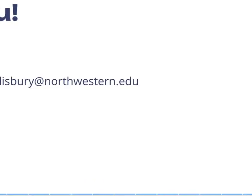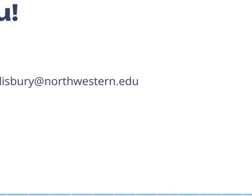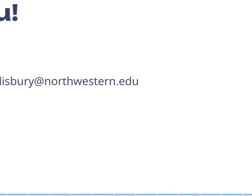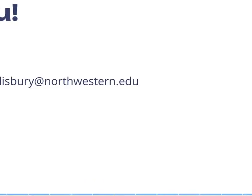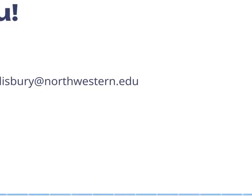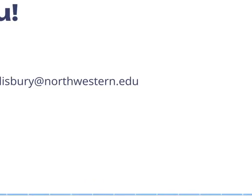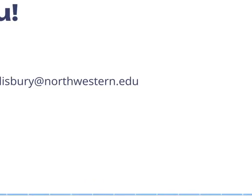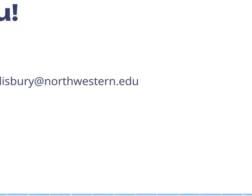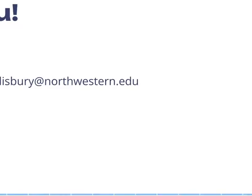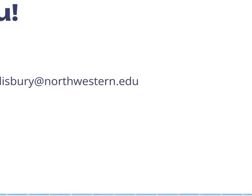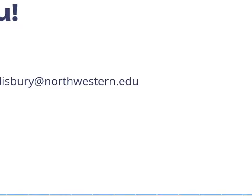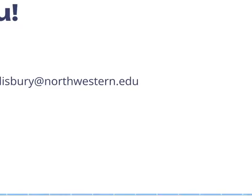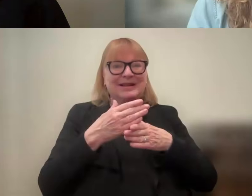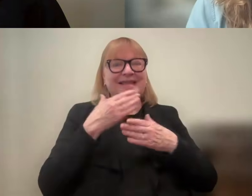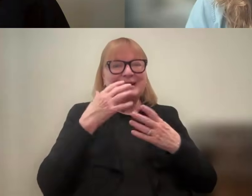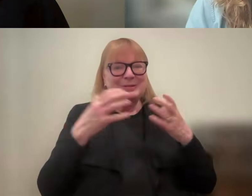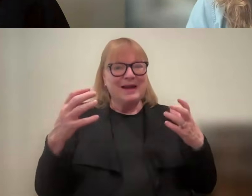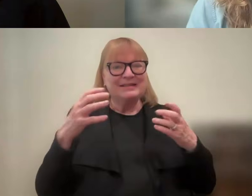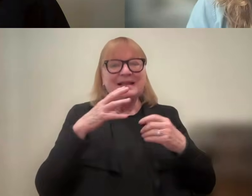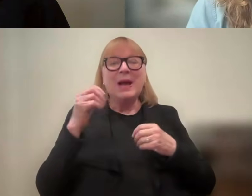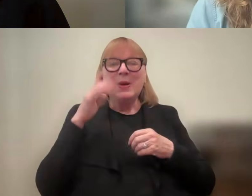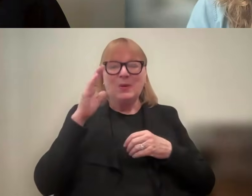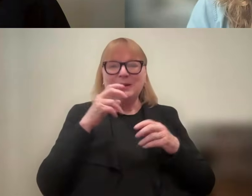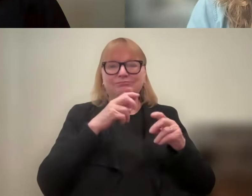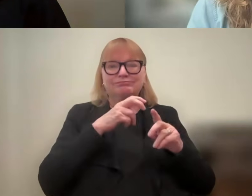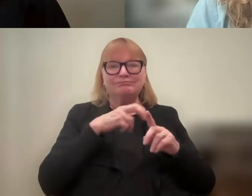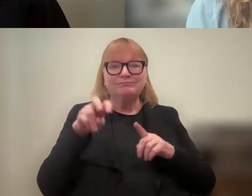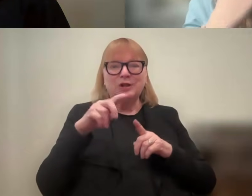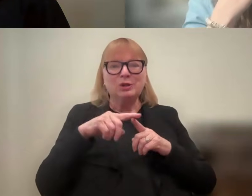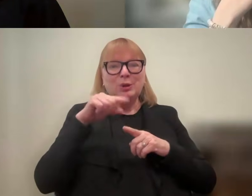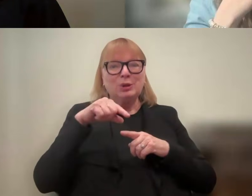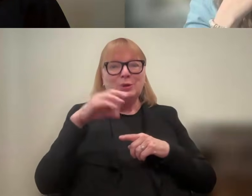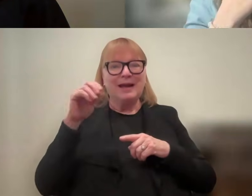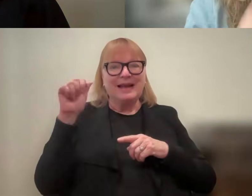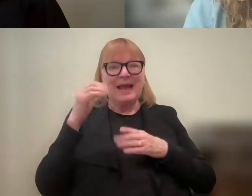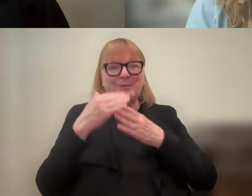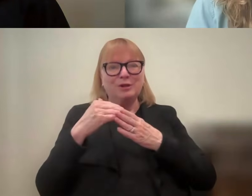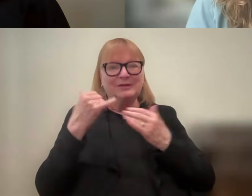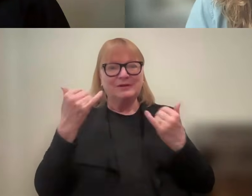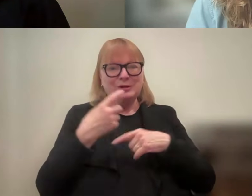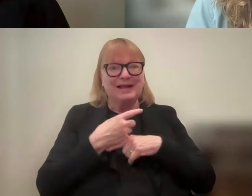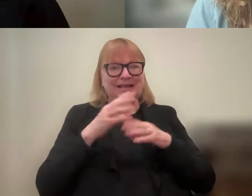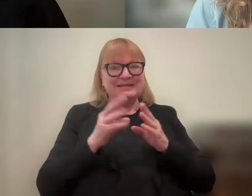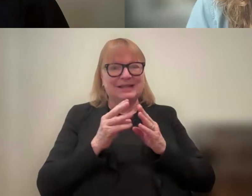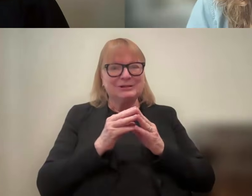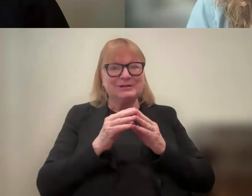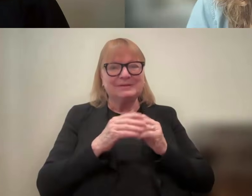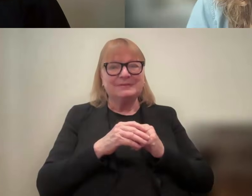Thank you so much, Mackenzie. We'll segue into the Q&A portion of today's